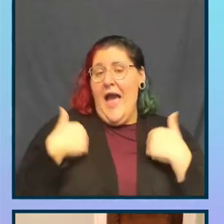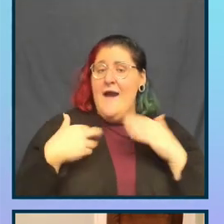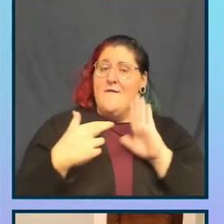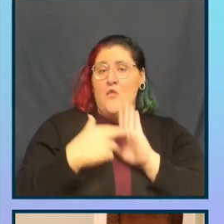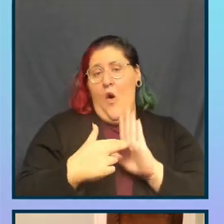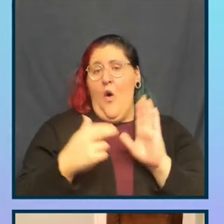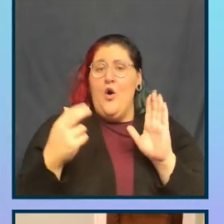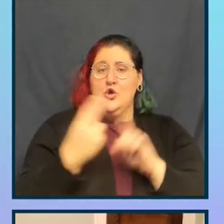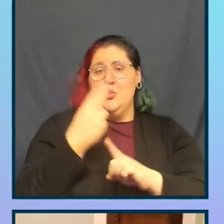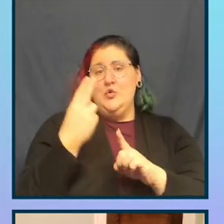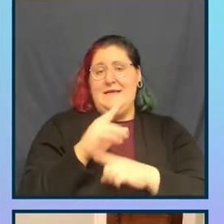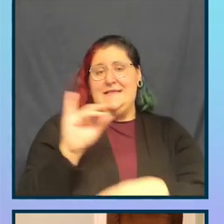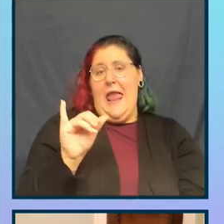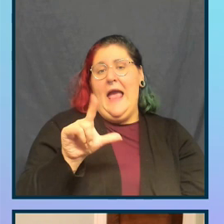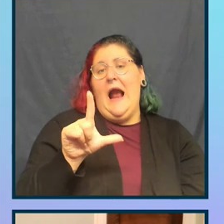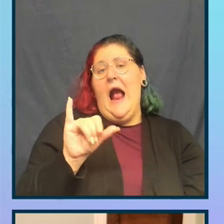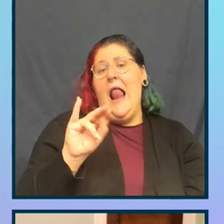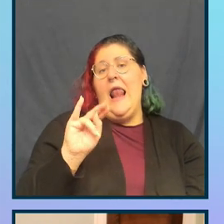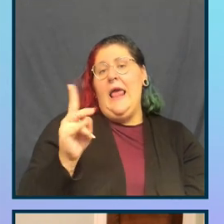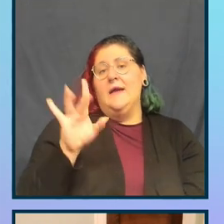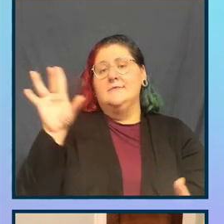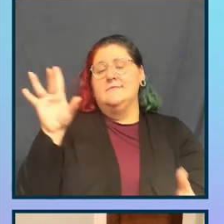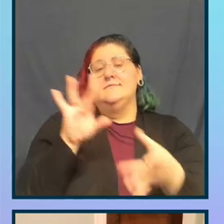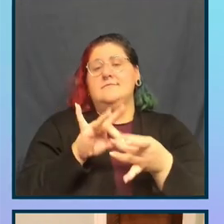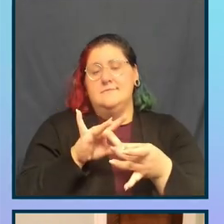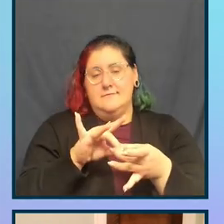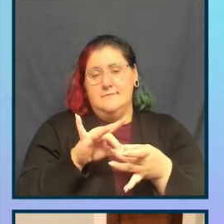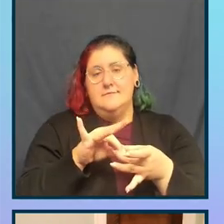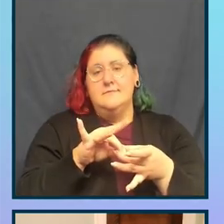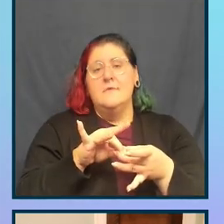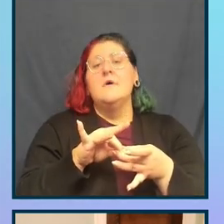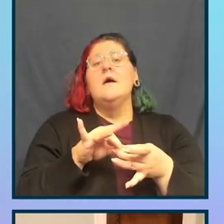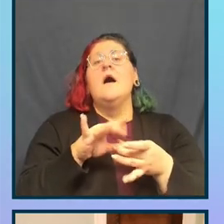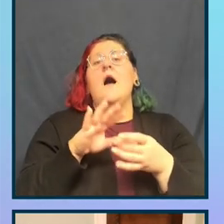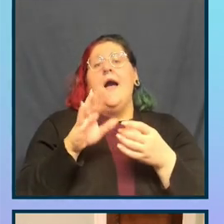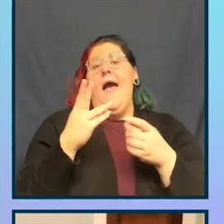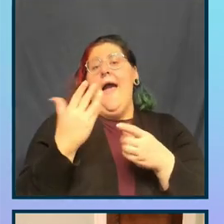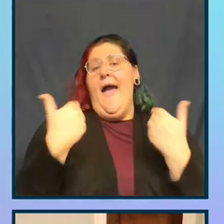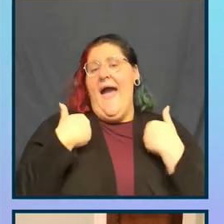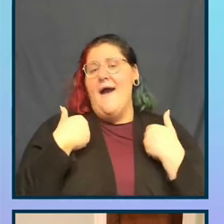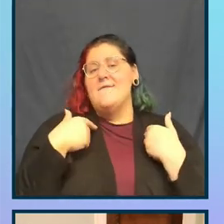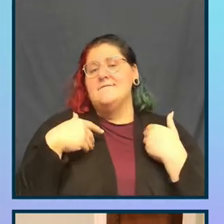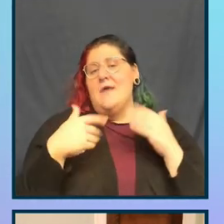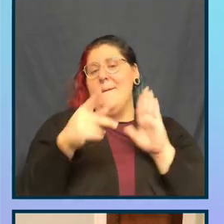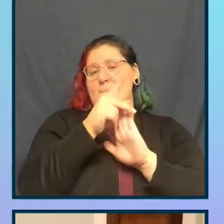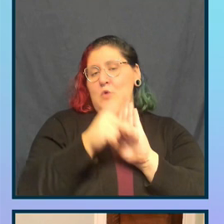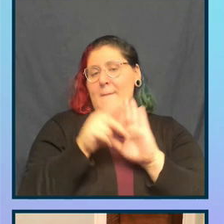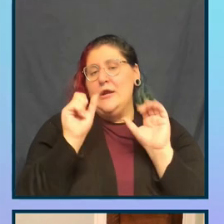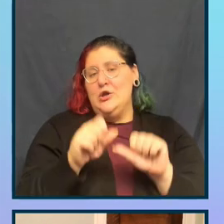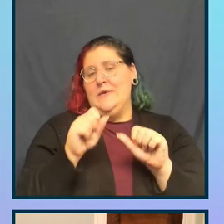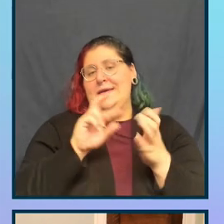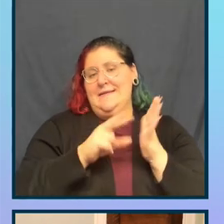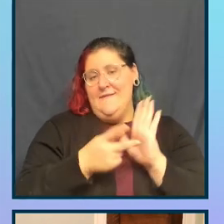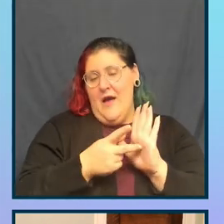ARIA label is an ARIA property you can provide, which is supported by the A tag and link role and allows you to provide a more contextual label for this